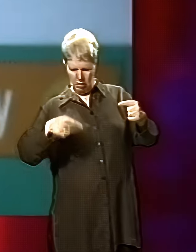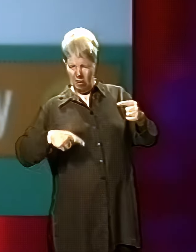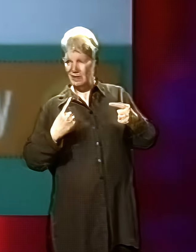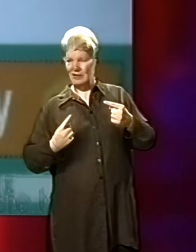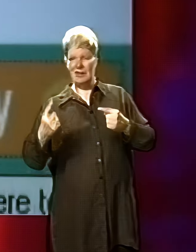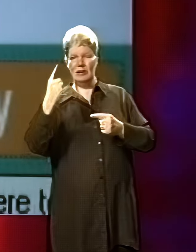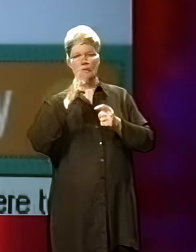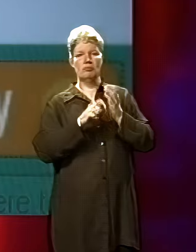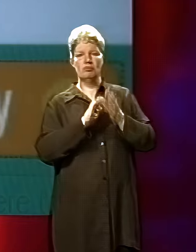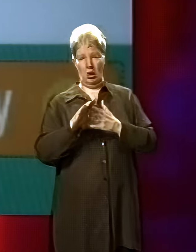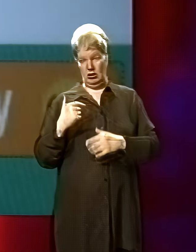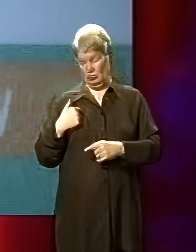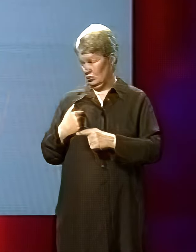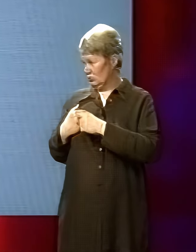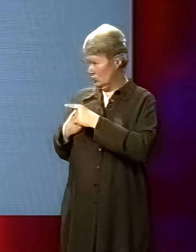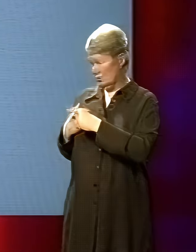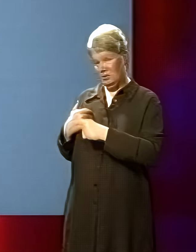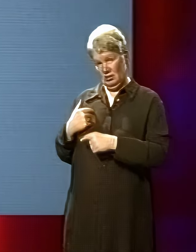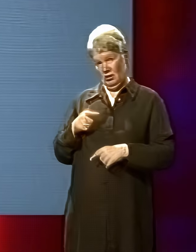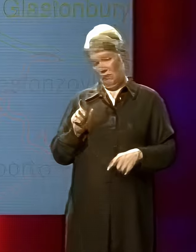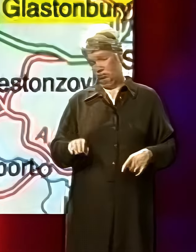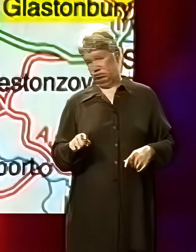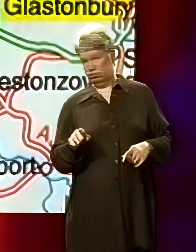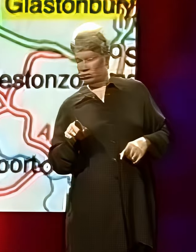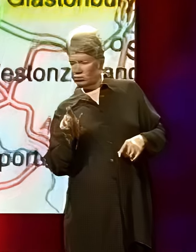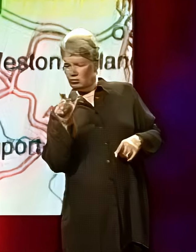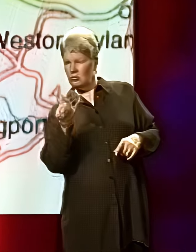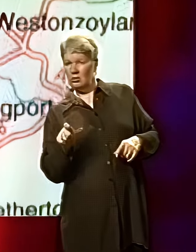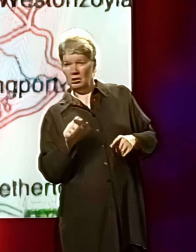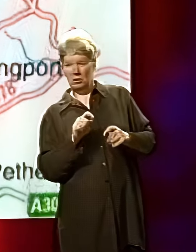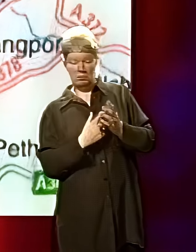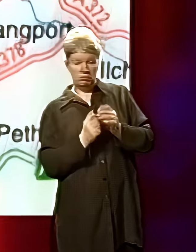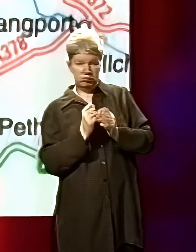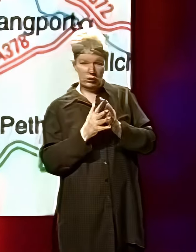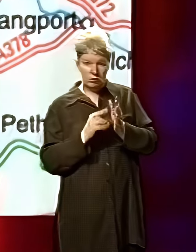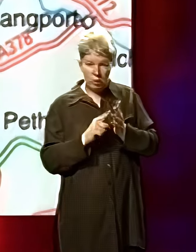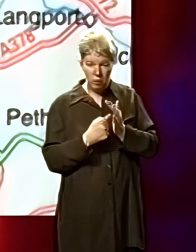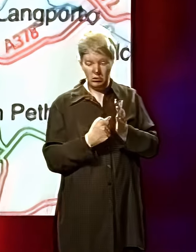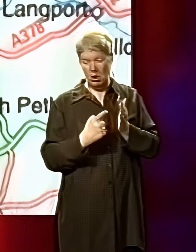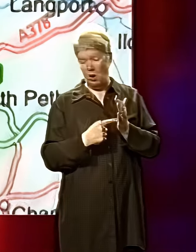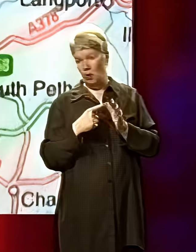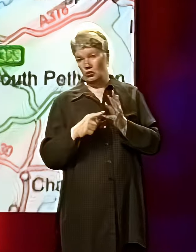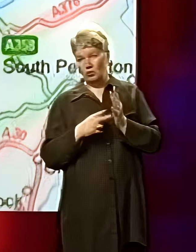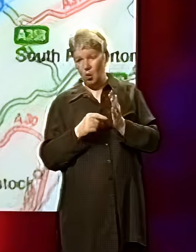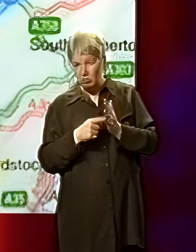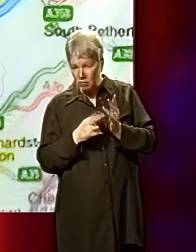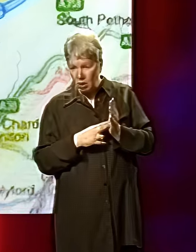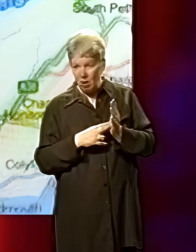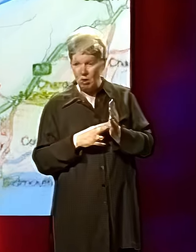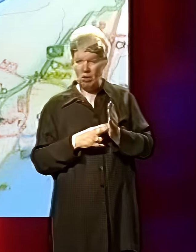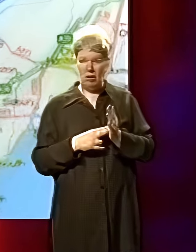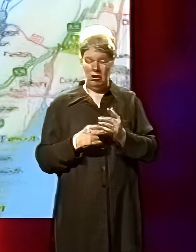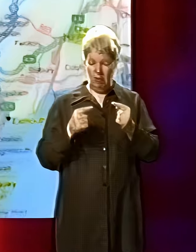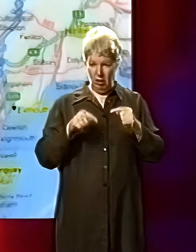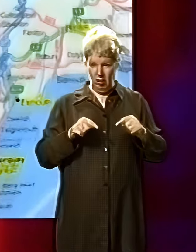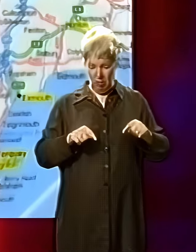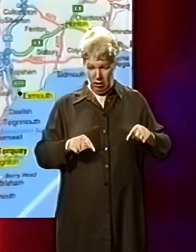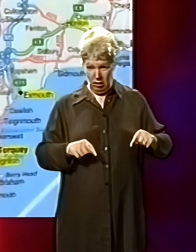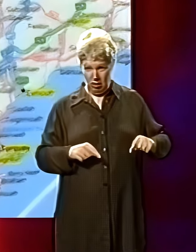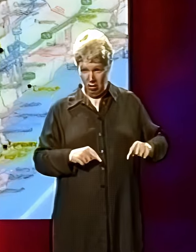branches. So I went on the net and tried Bridgewater and Taunton, and they never had any